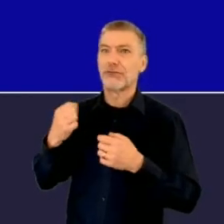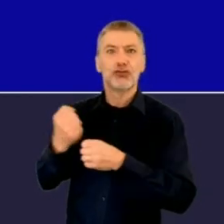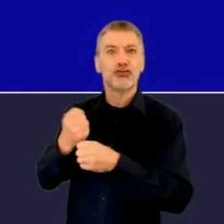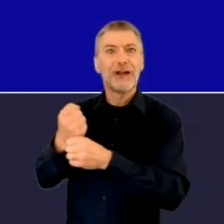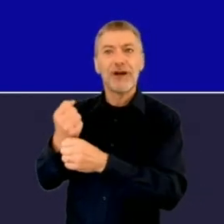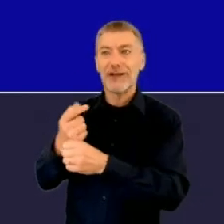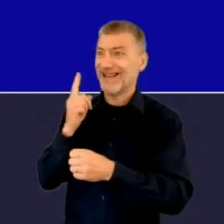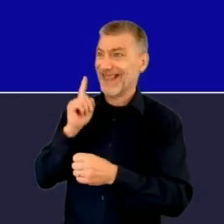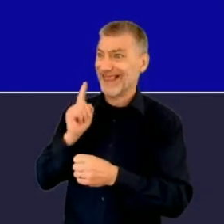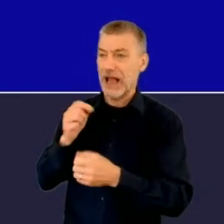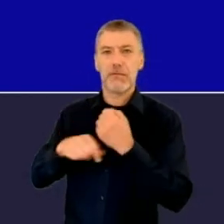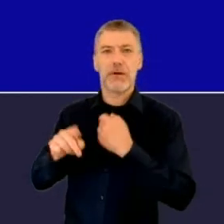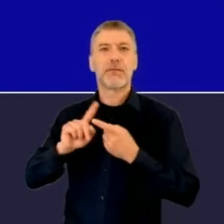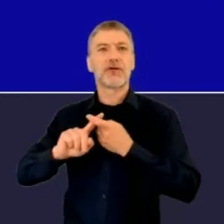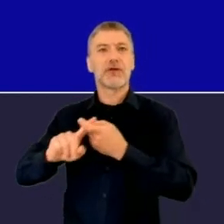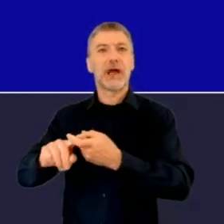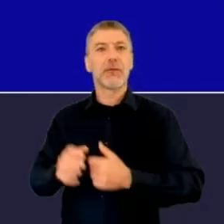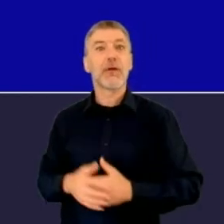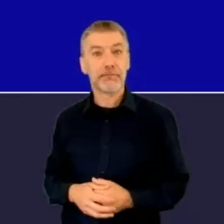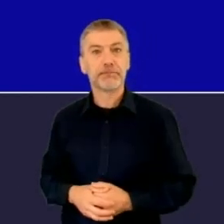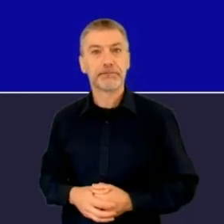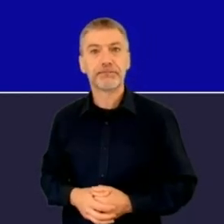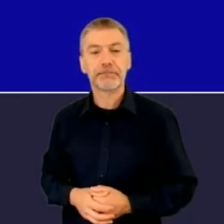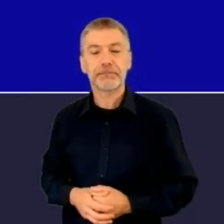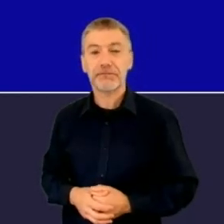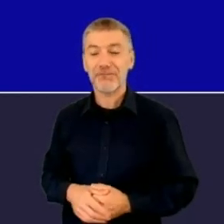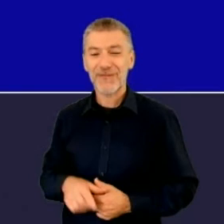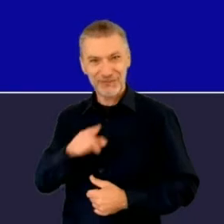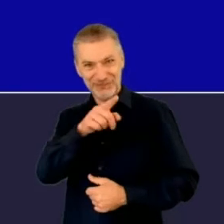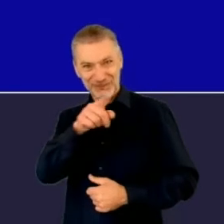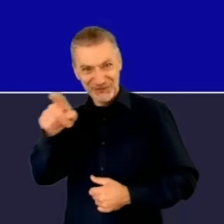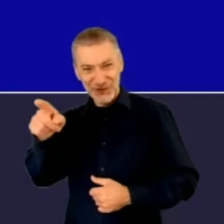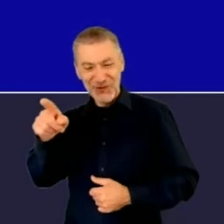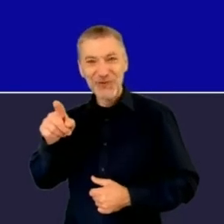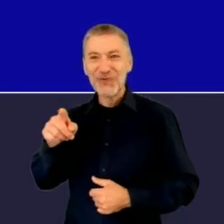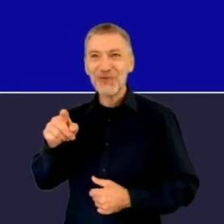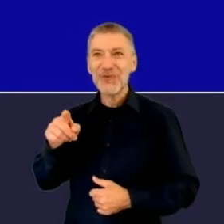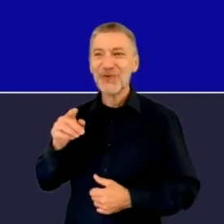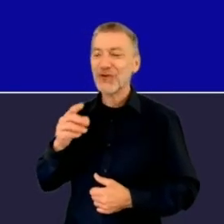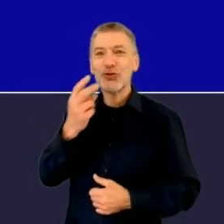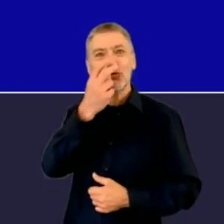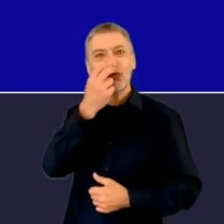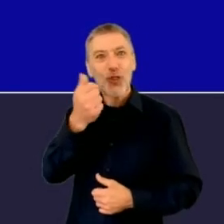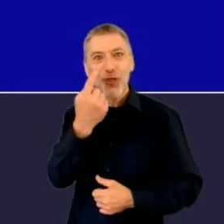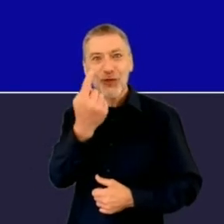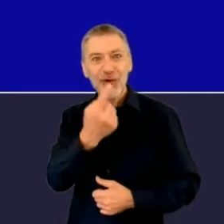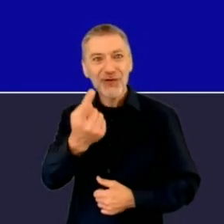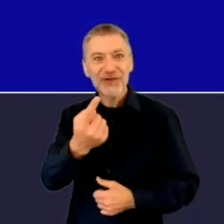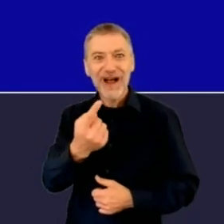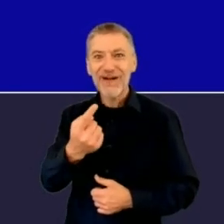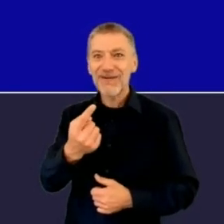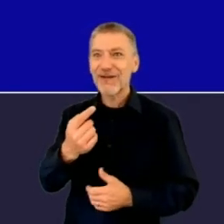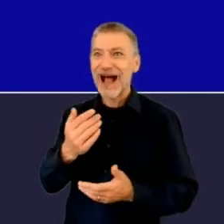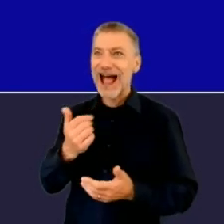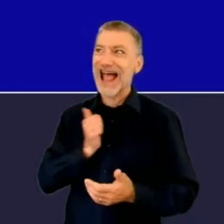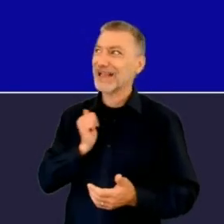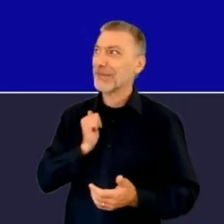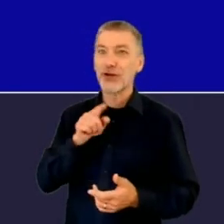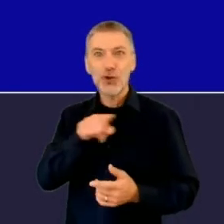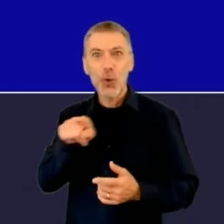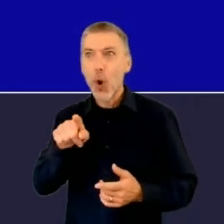And you guys are all very young, you're in your prime, and you're probably all super smart and love innovating, I